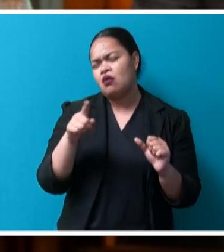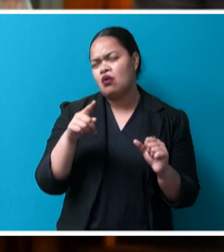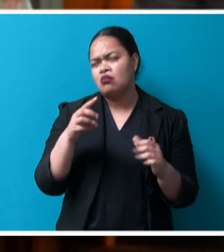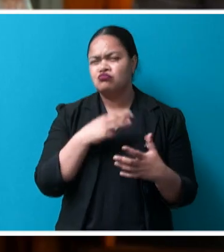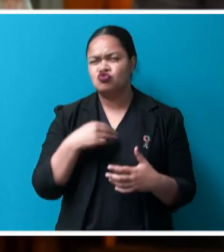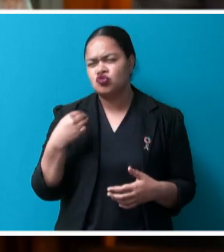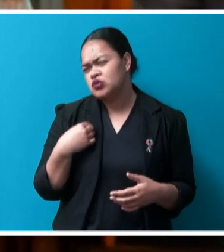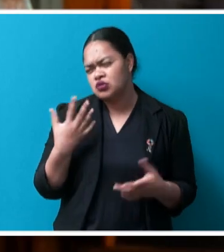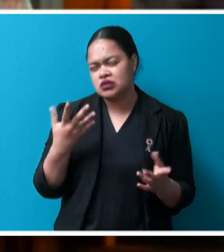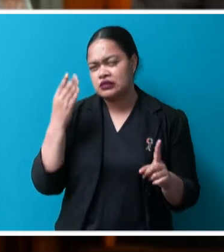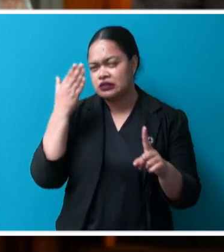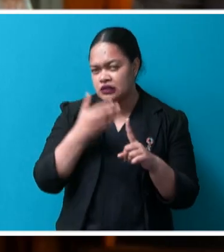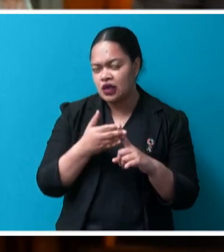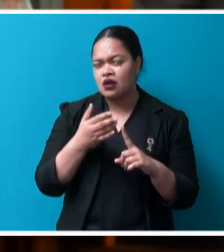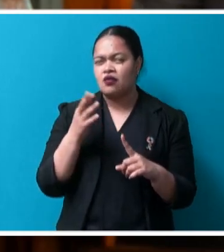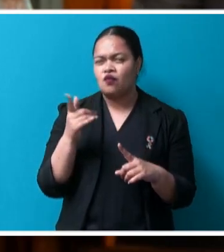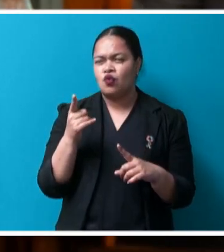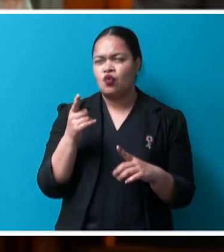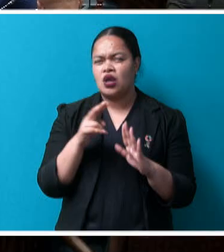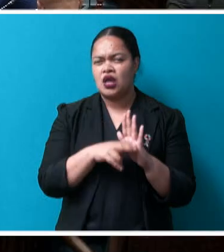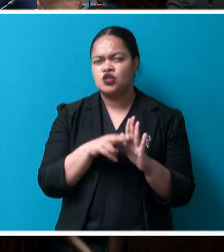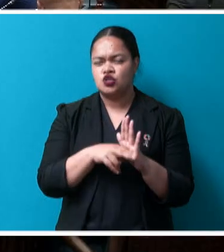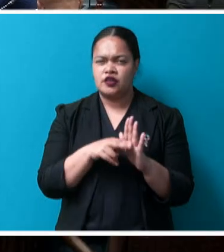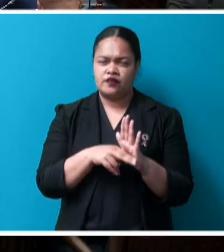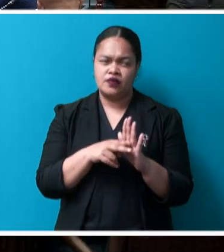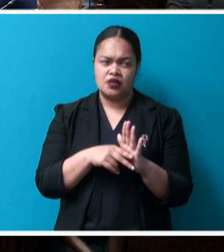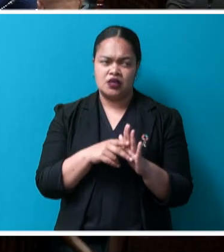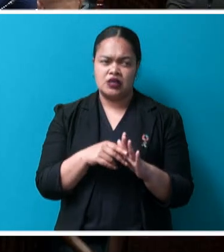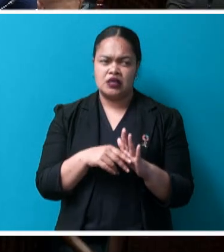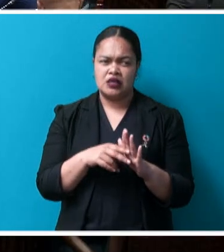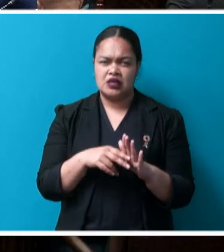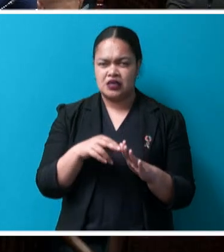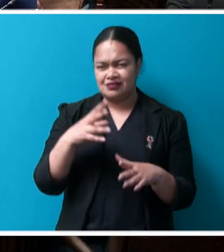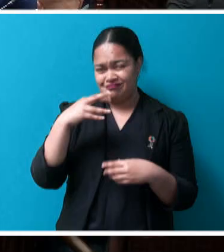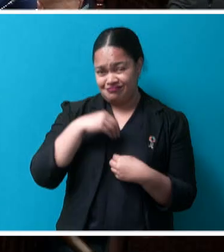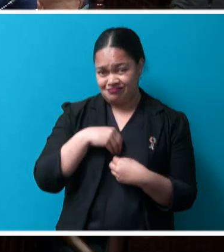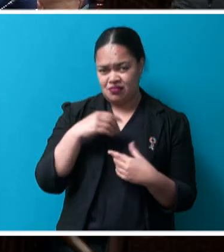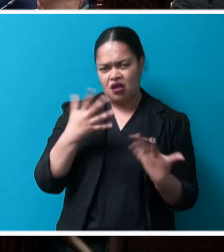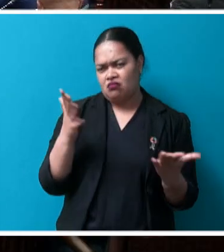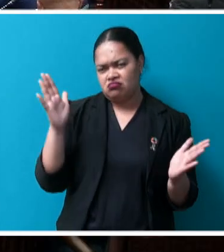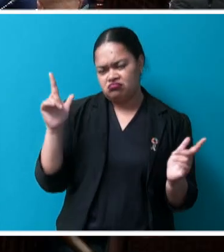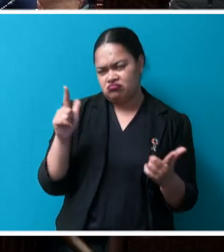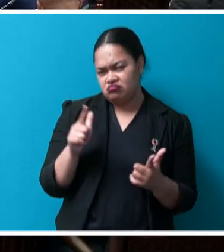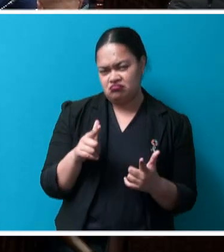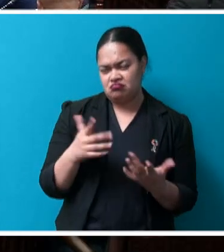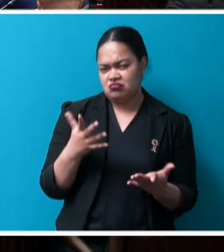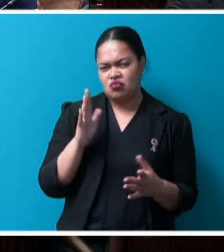reducing new HIV infections? Thank you, Honourable Minister.